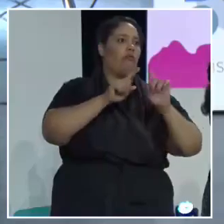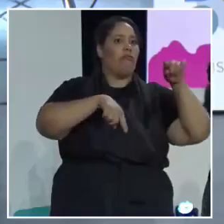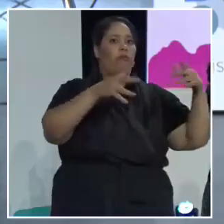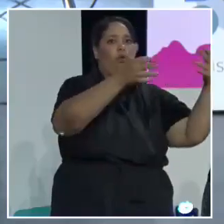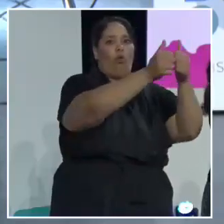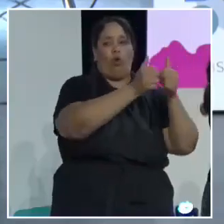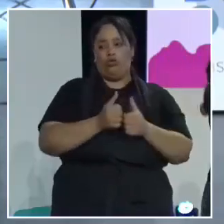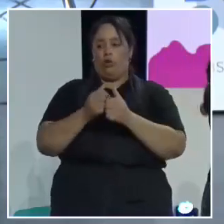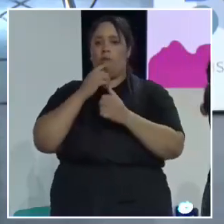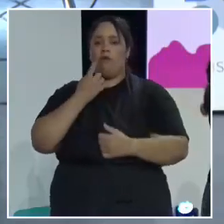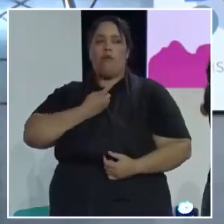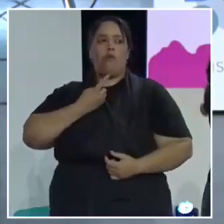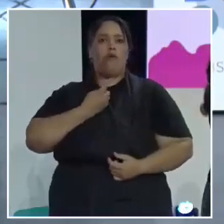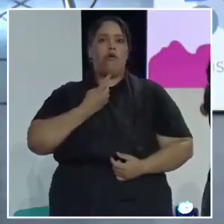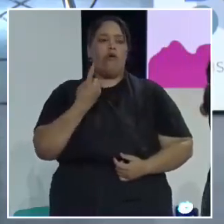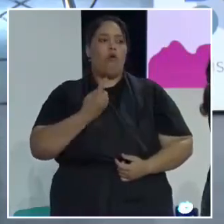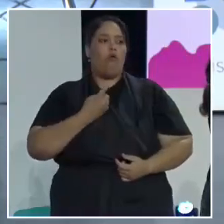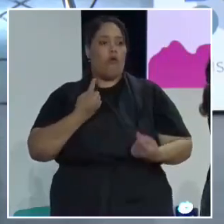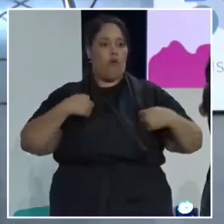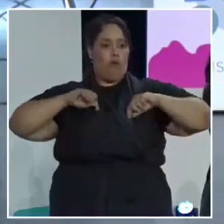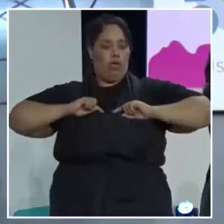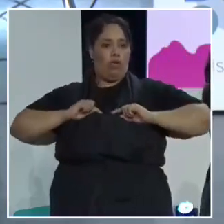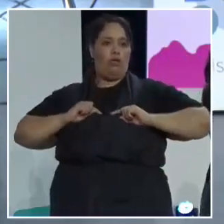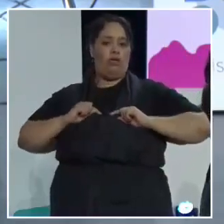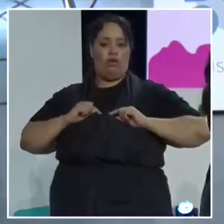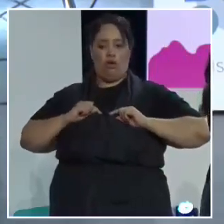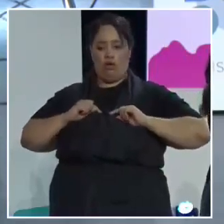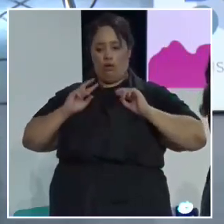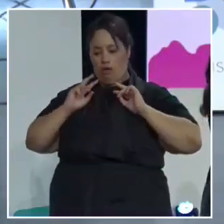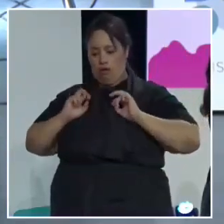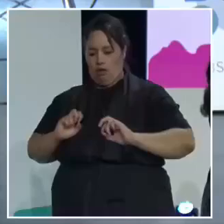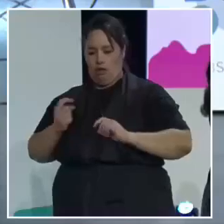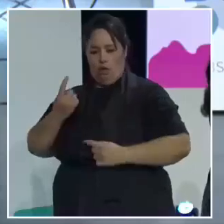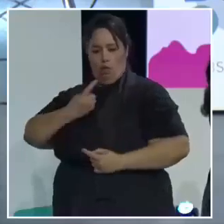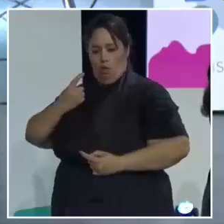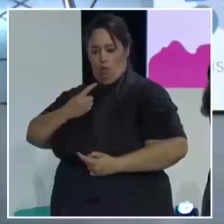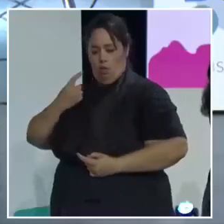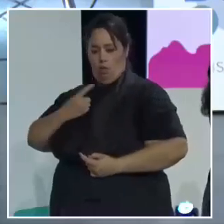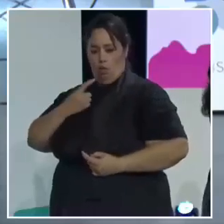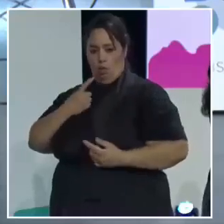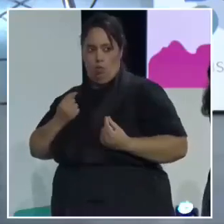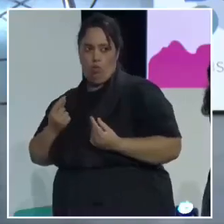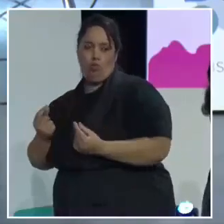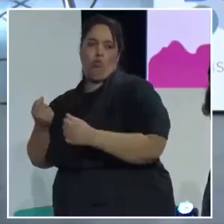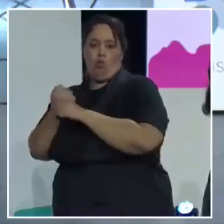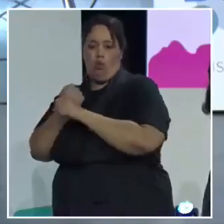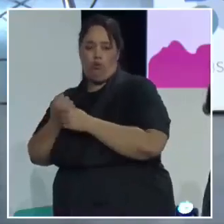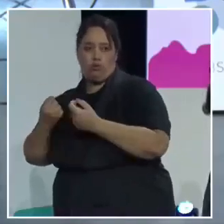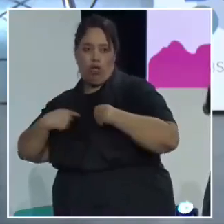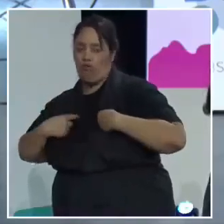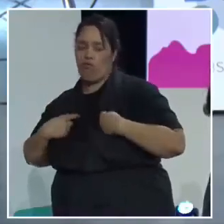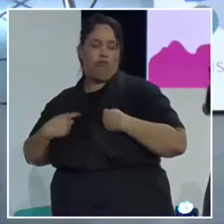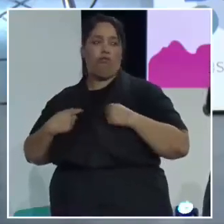so that it's not only we are doing our homework in silos, but somehow the silos, again, the